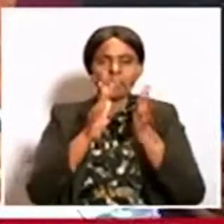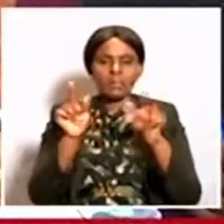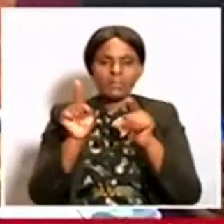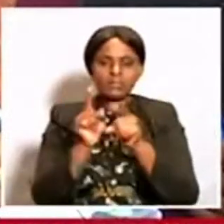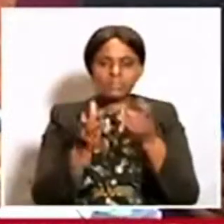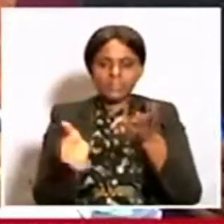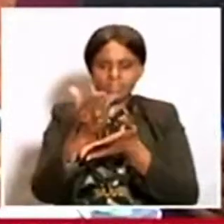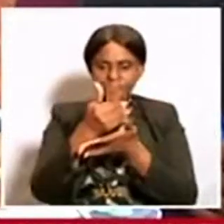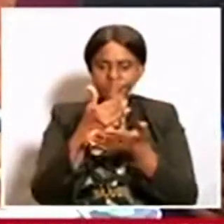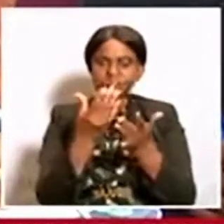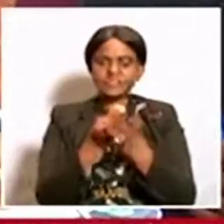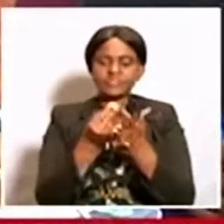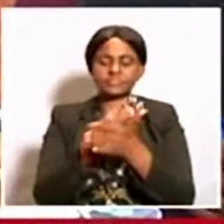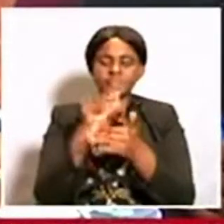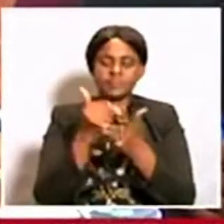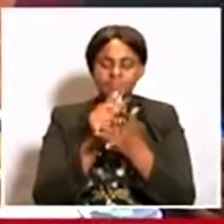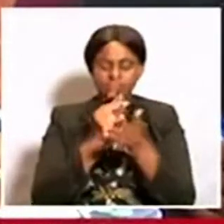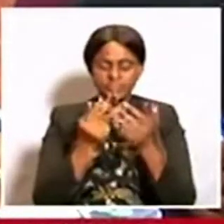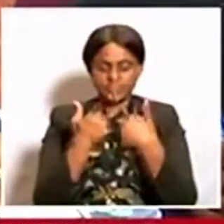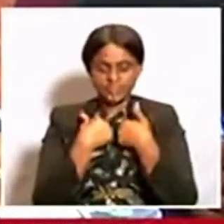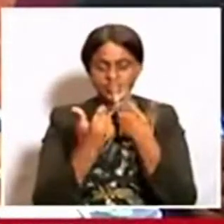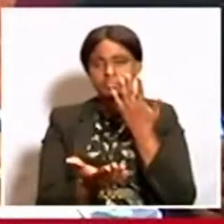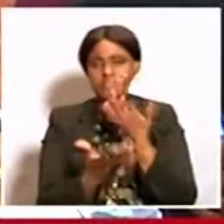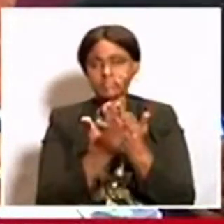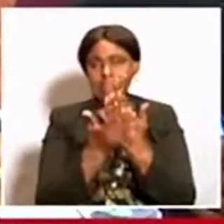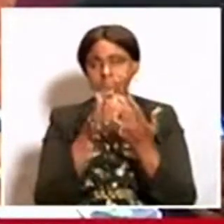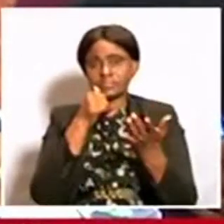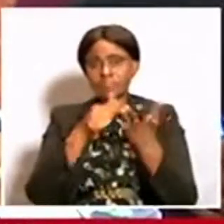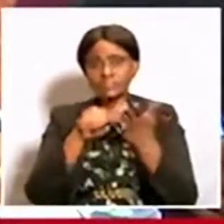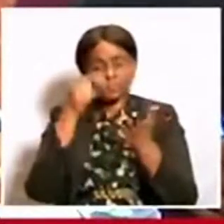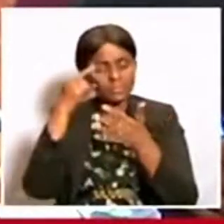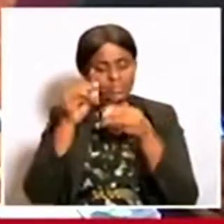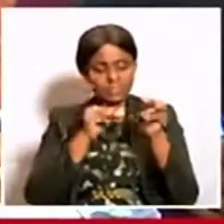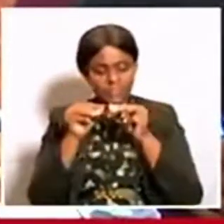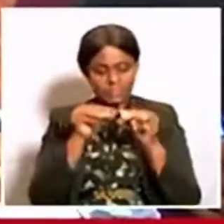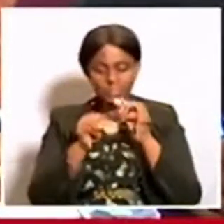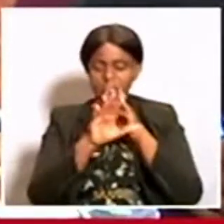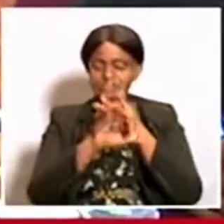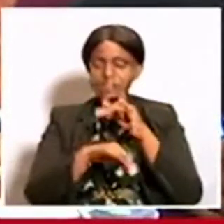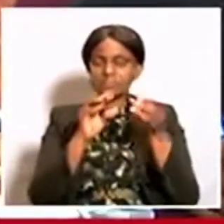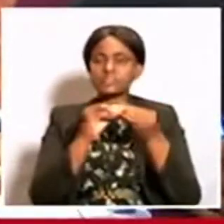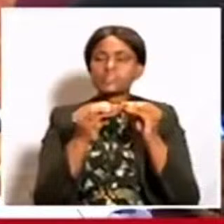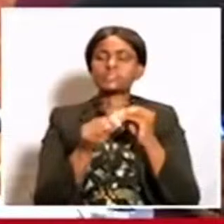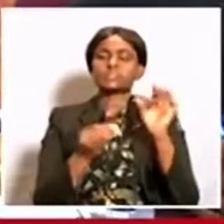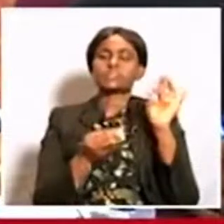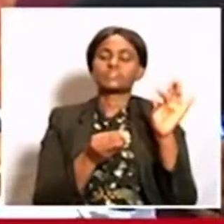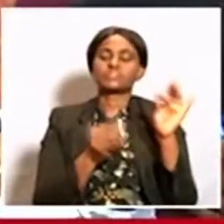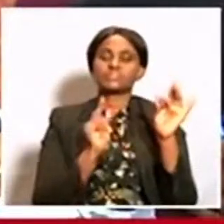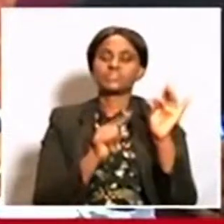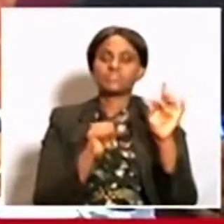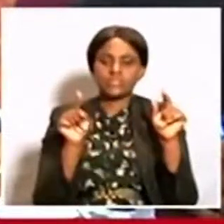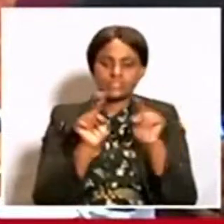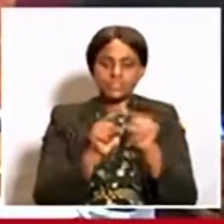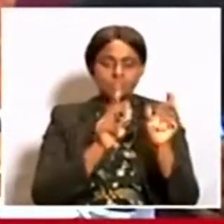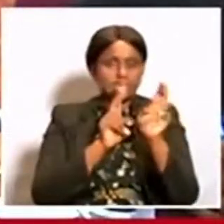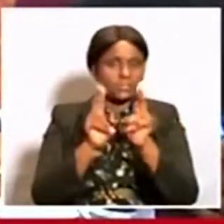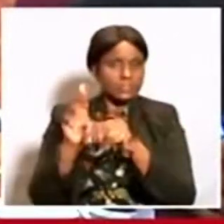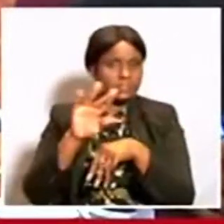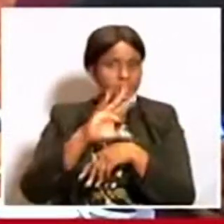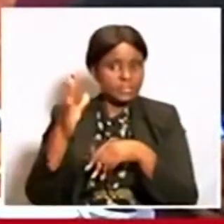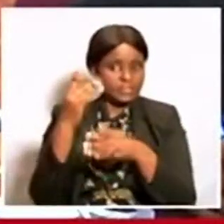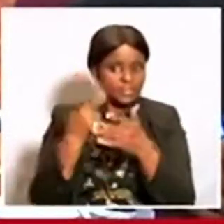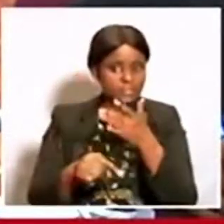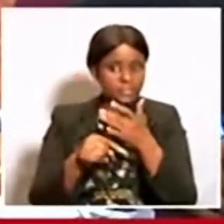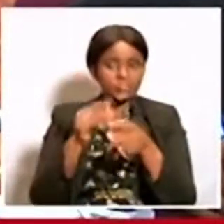recover the funds. We have attached the letter from management to the contractor under Appendix 8 and the response by